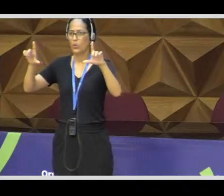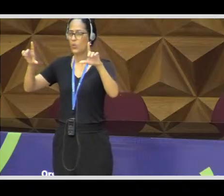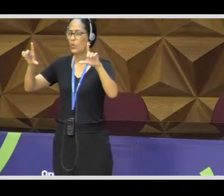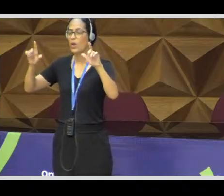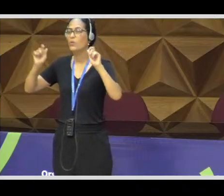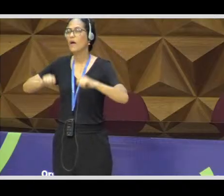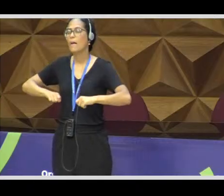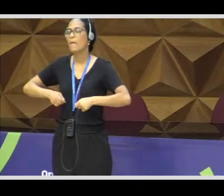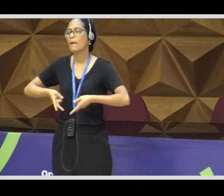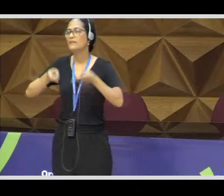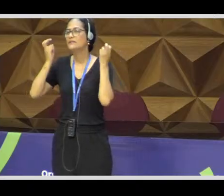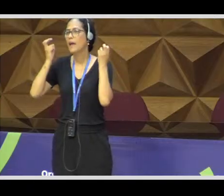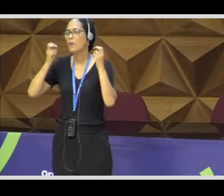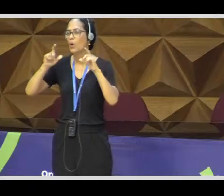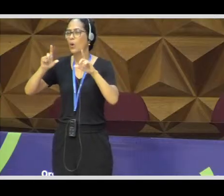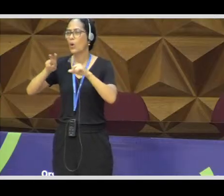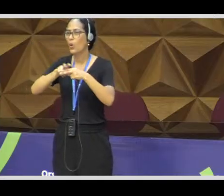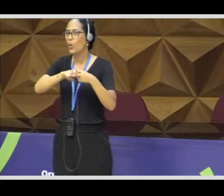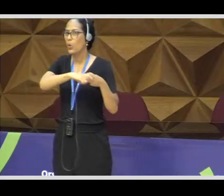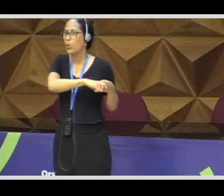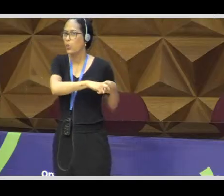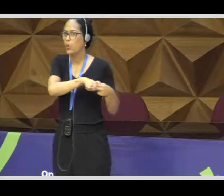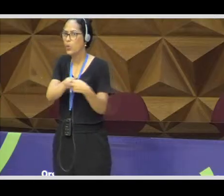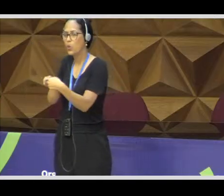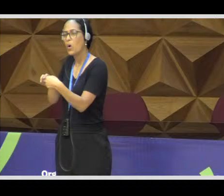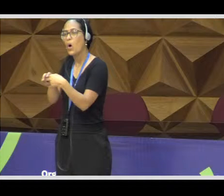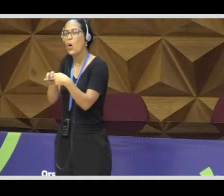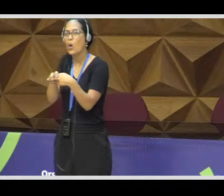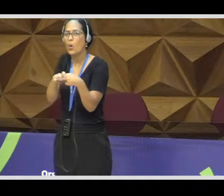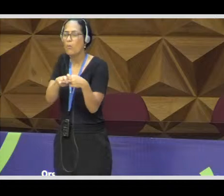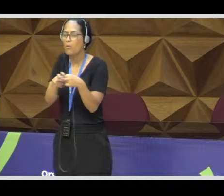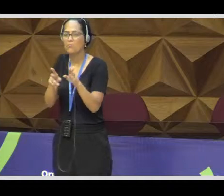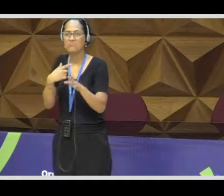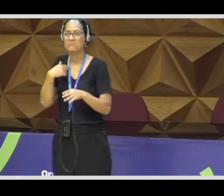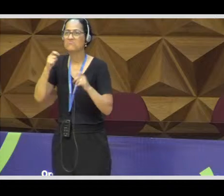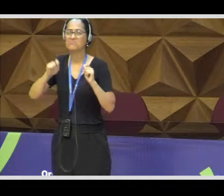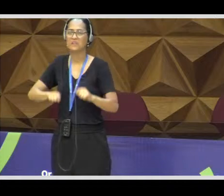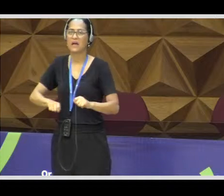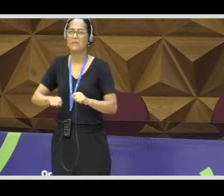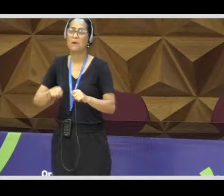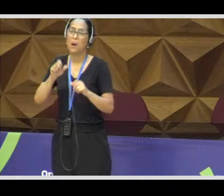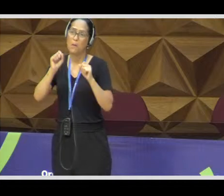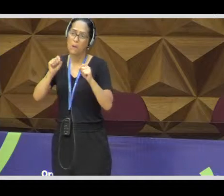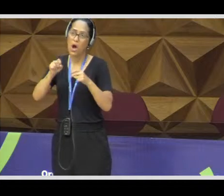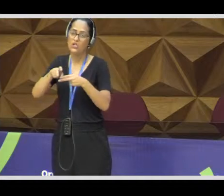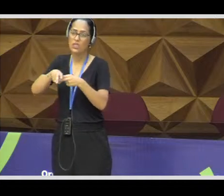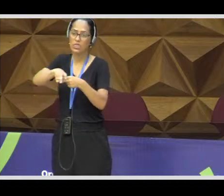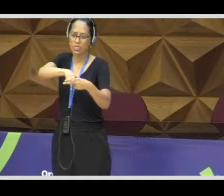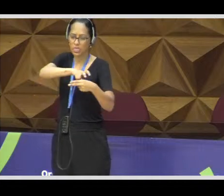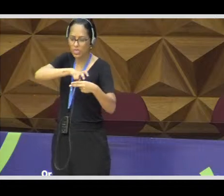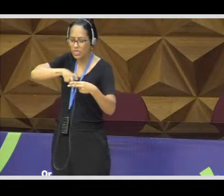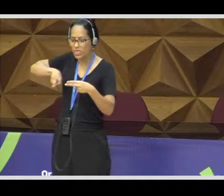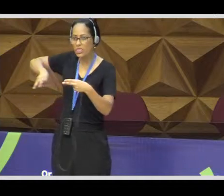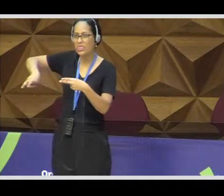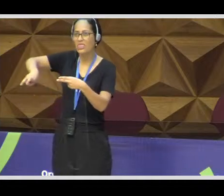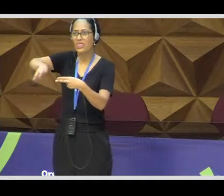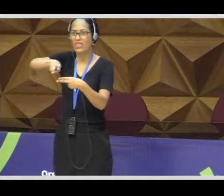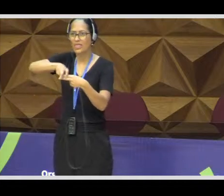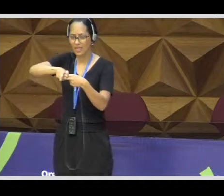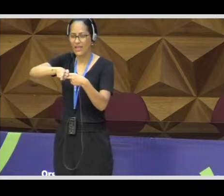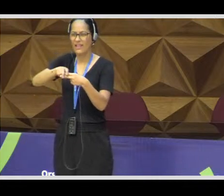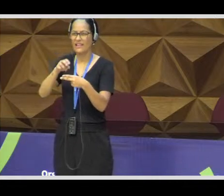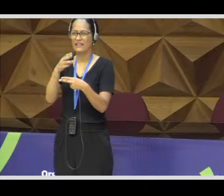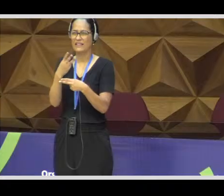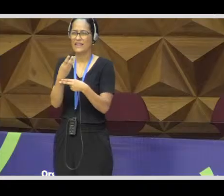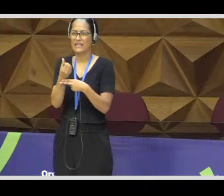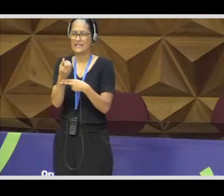So I could do a 360 rotation visually, but if I only did like